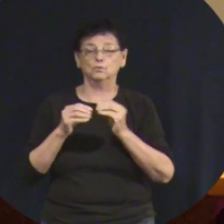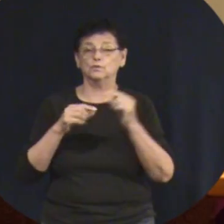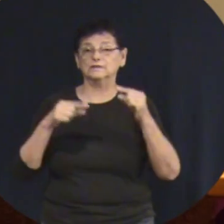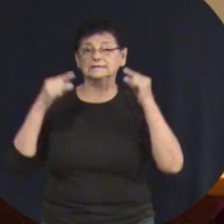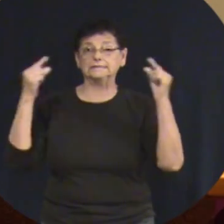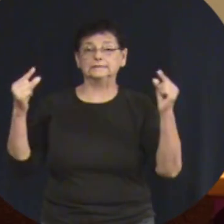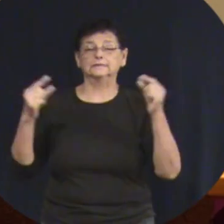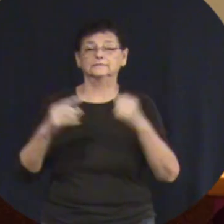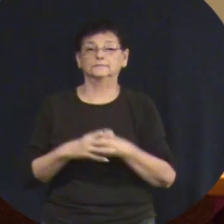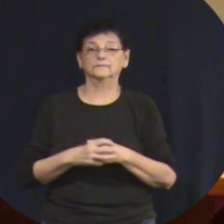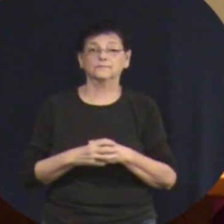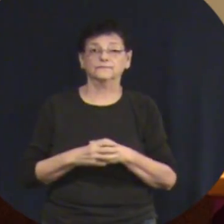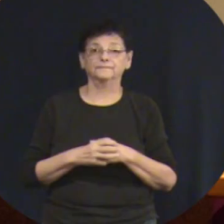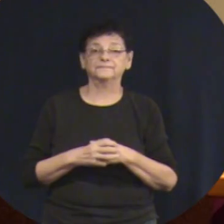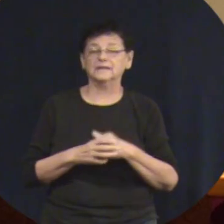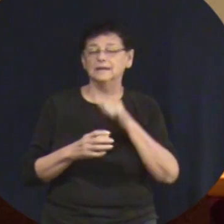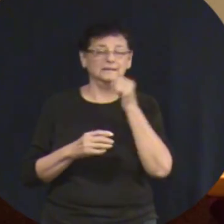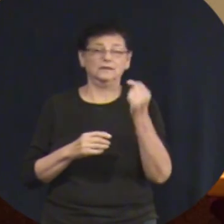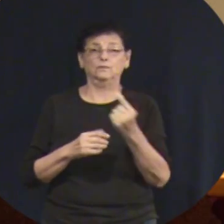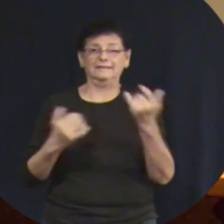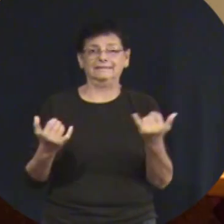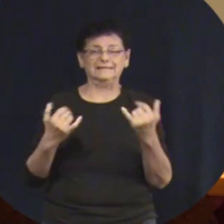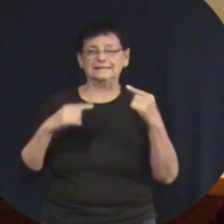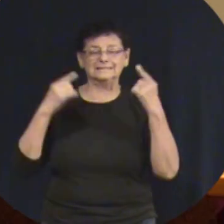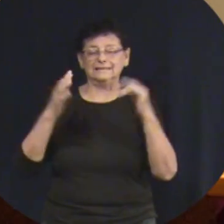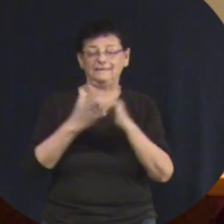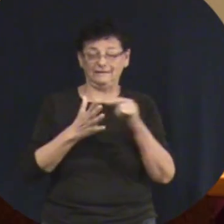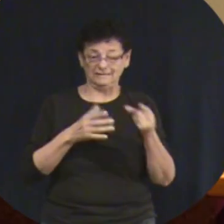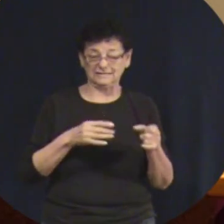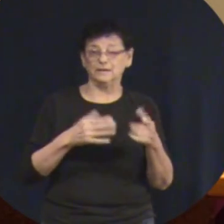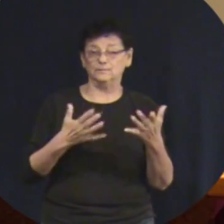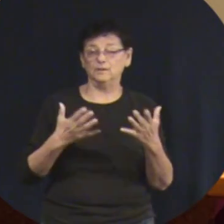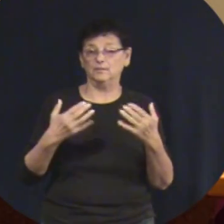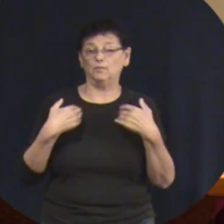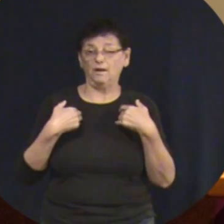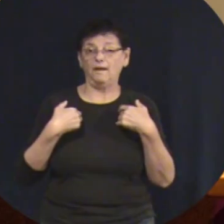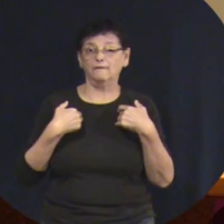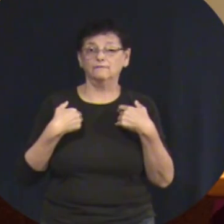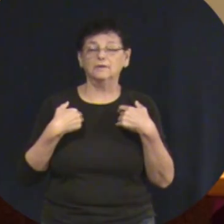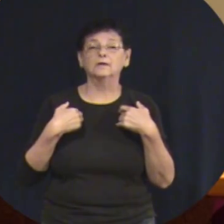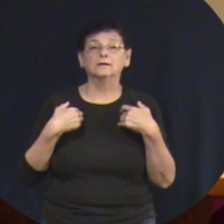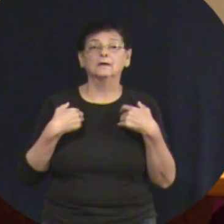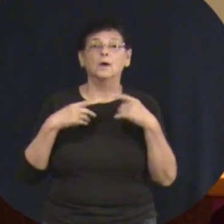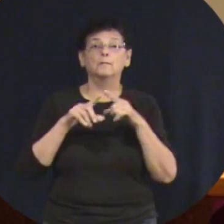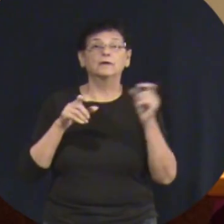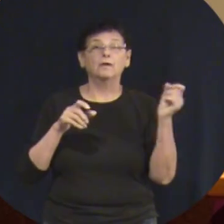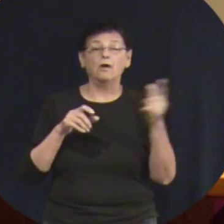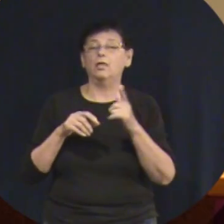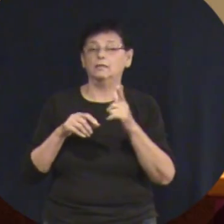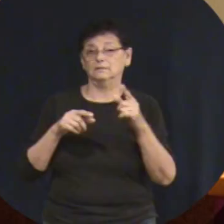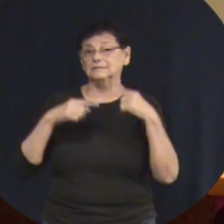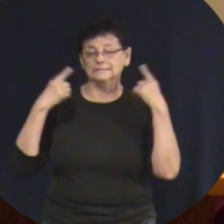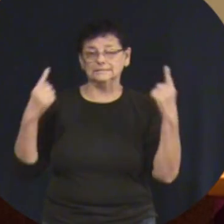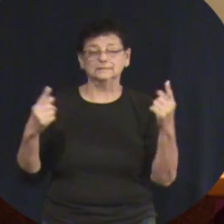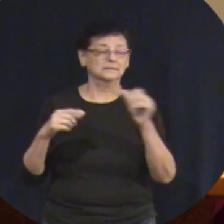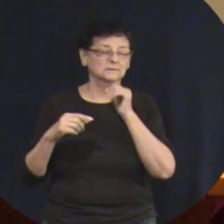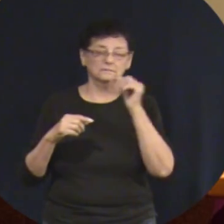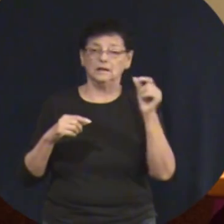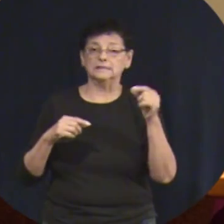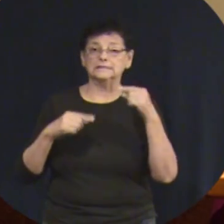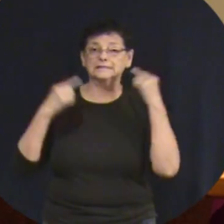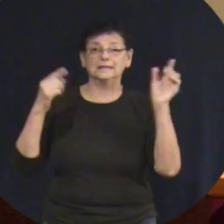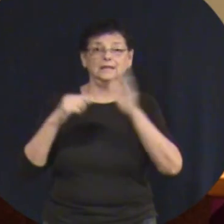sin anymore." Not just this sin that she was found committing, but all sin. Do